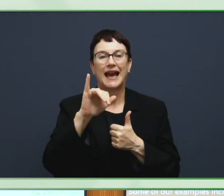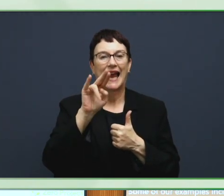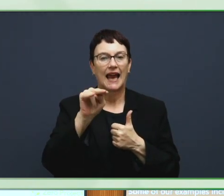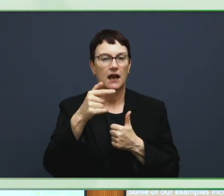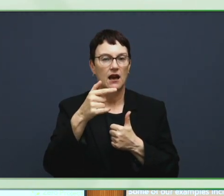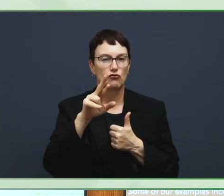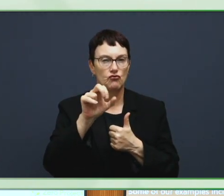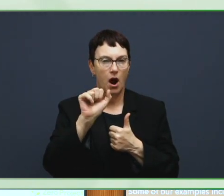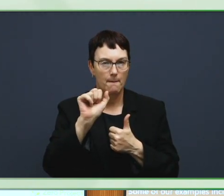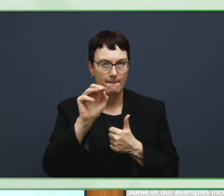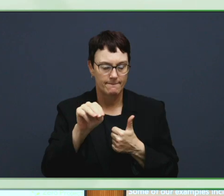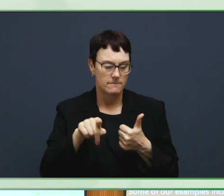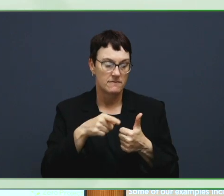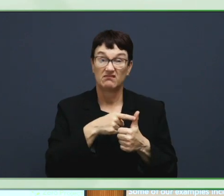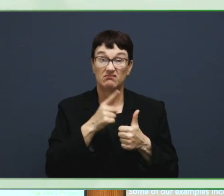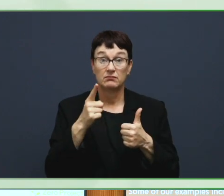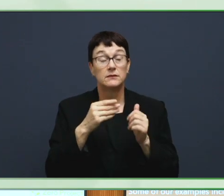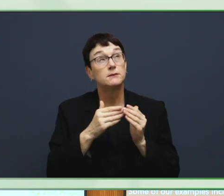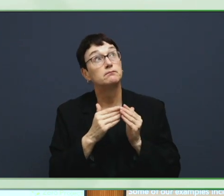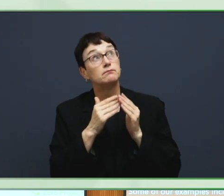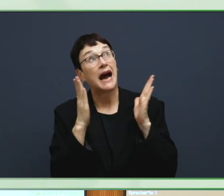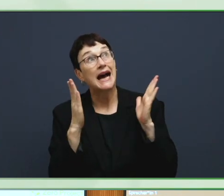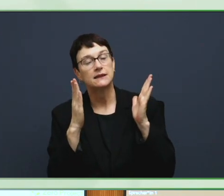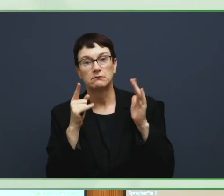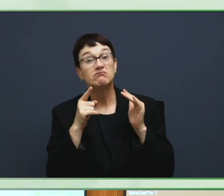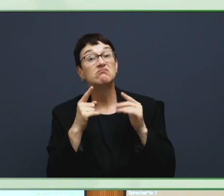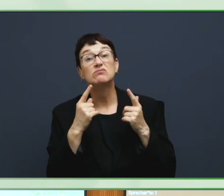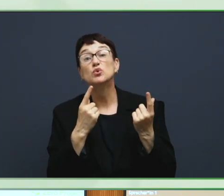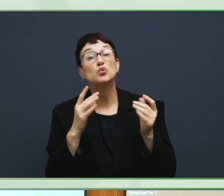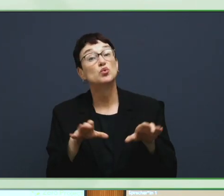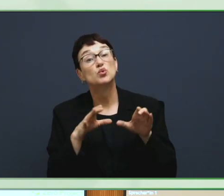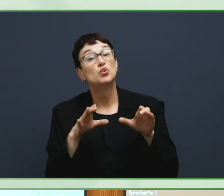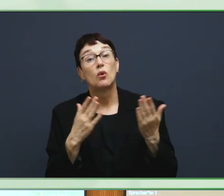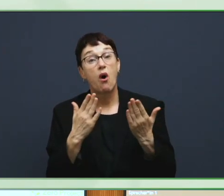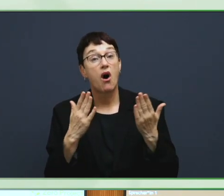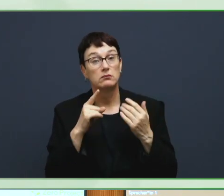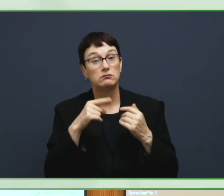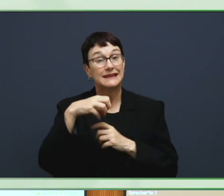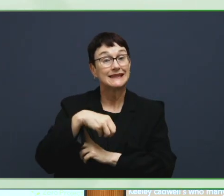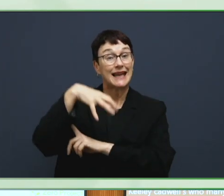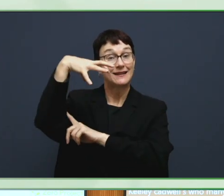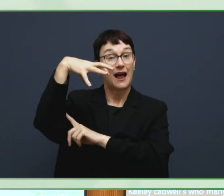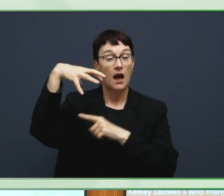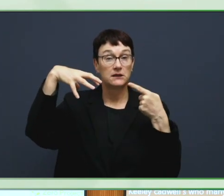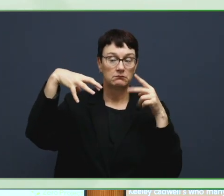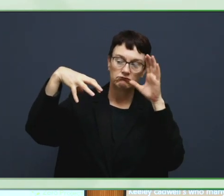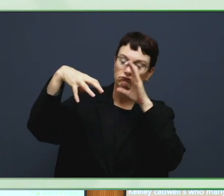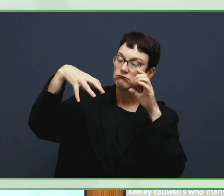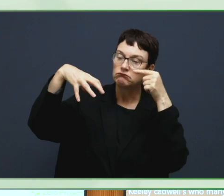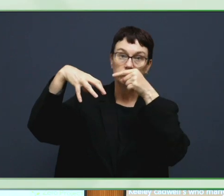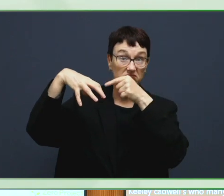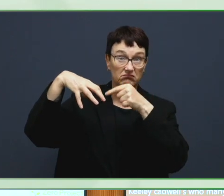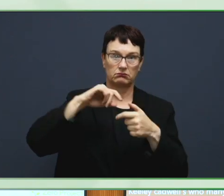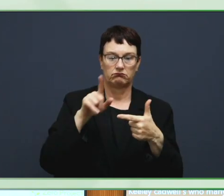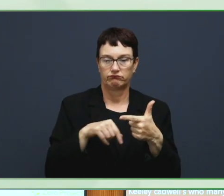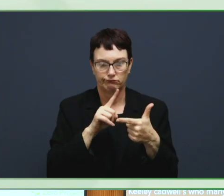in space. Keely Cadwells, who many of you might know, she's doing working on a company